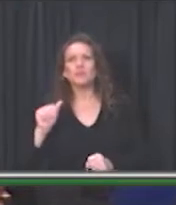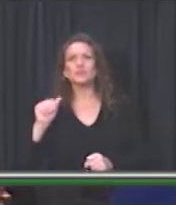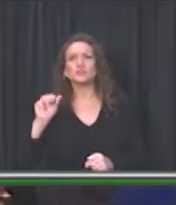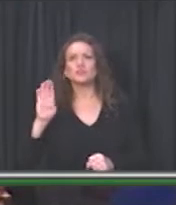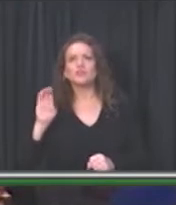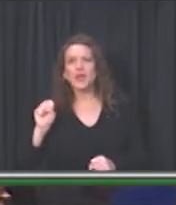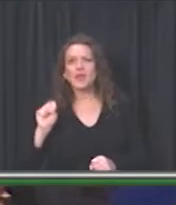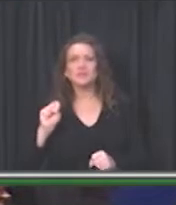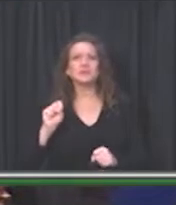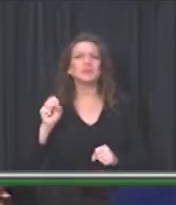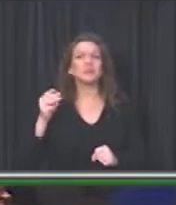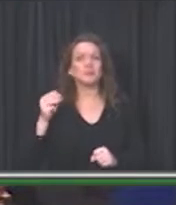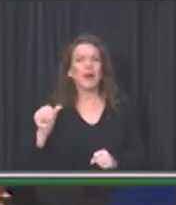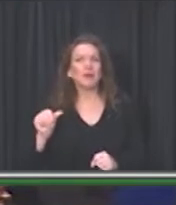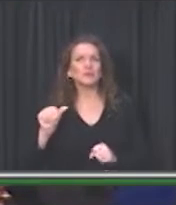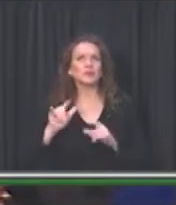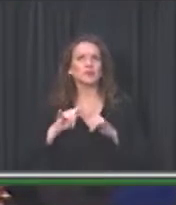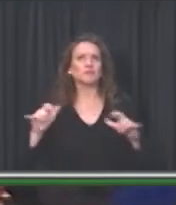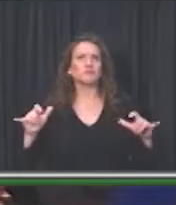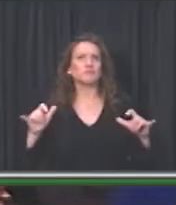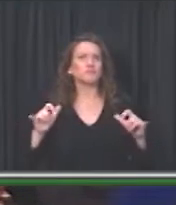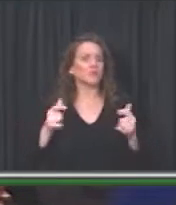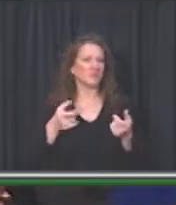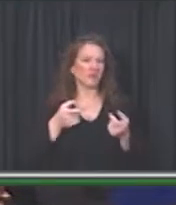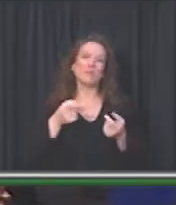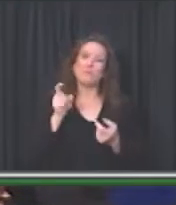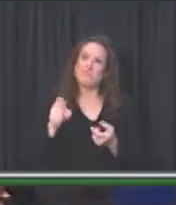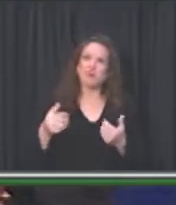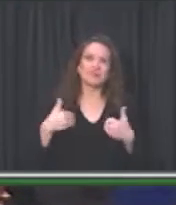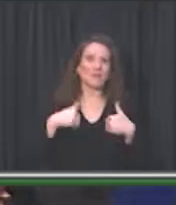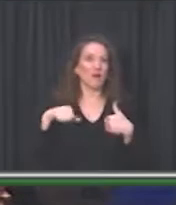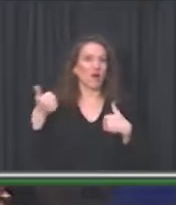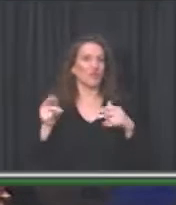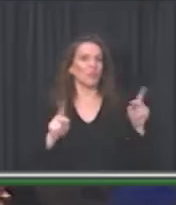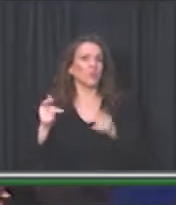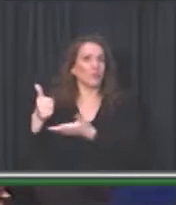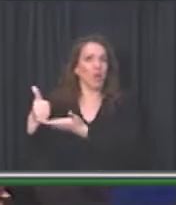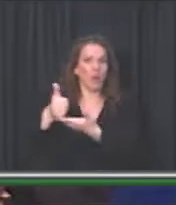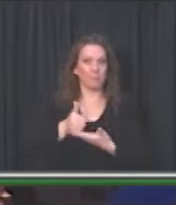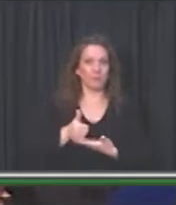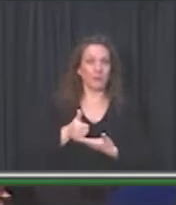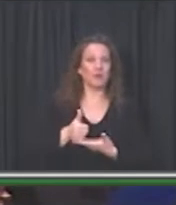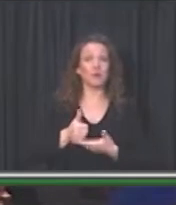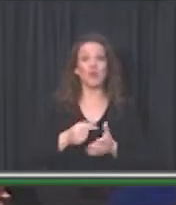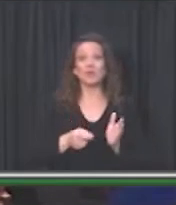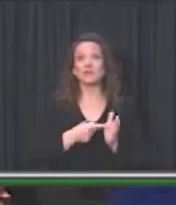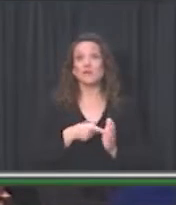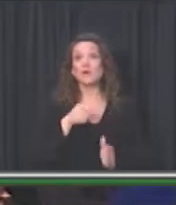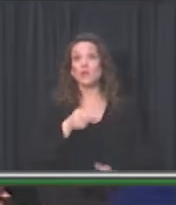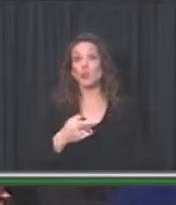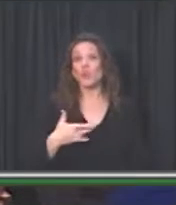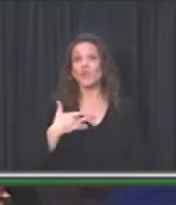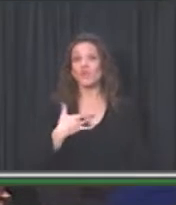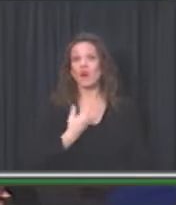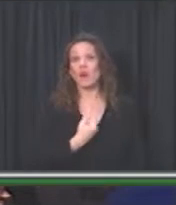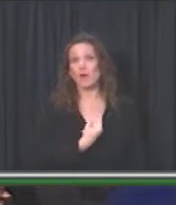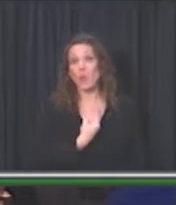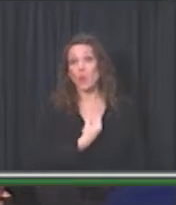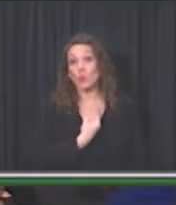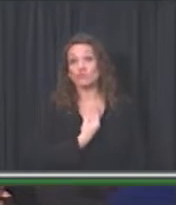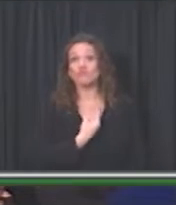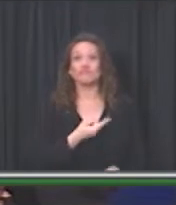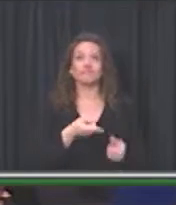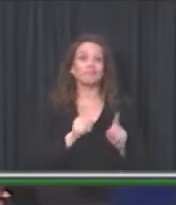degree without the help of others. You may have felt alone when you were studying for